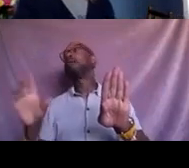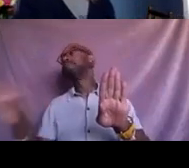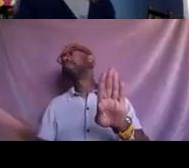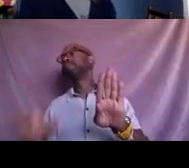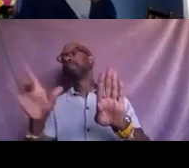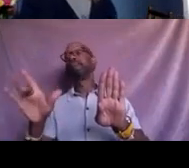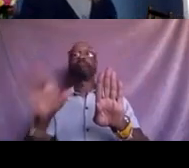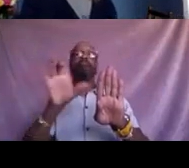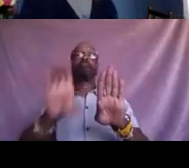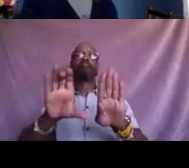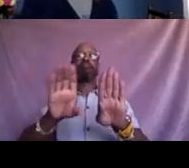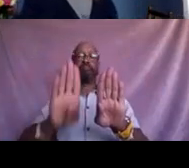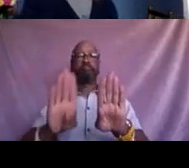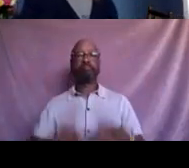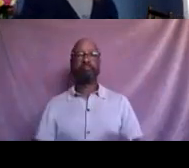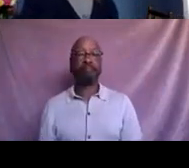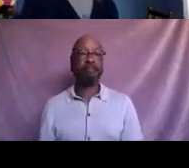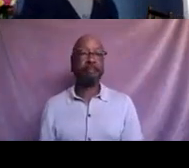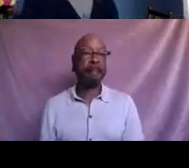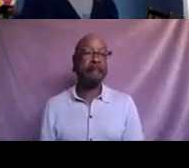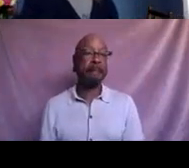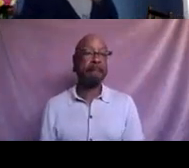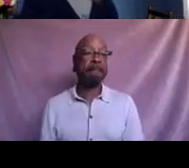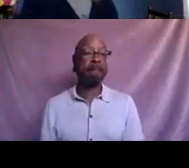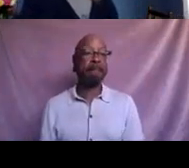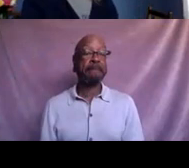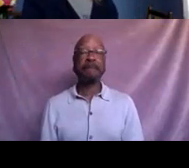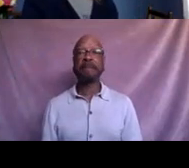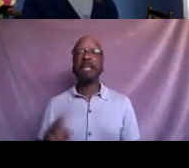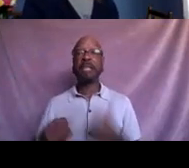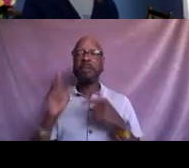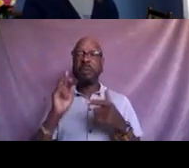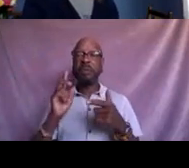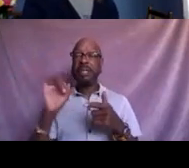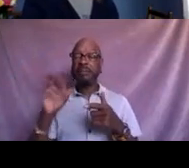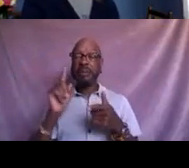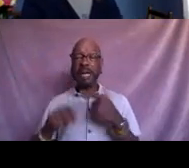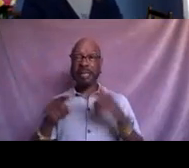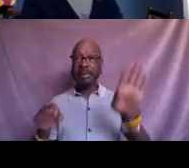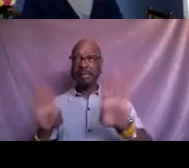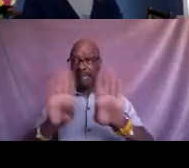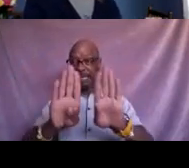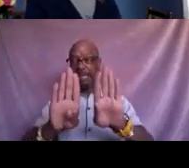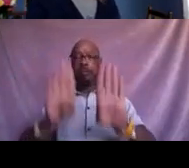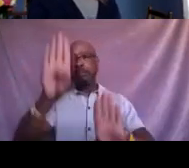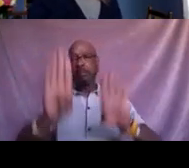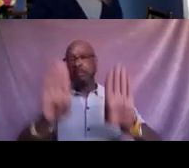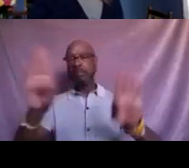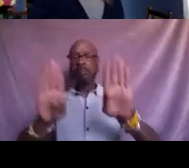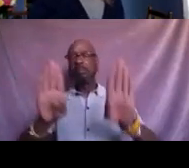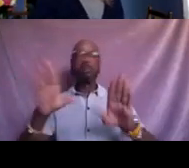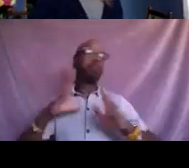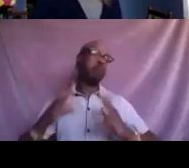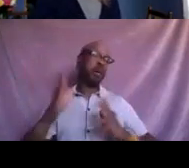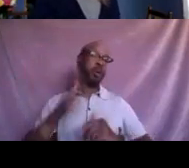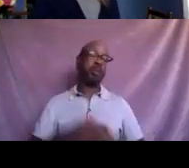the two. Okay. So if you can't get them side by side, don't panic. It'll be okay, I promise. You can absolutely just